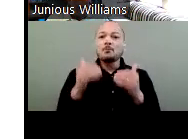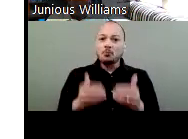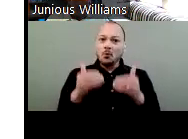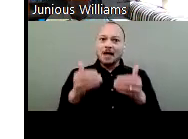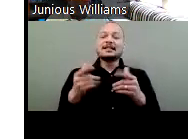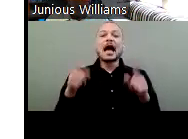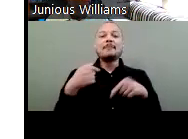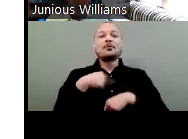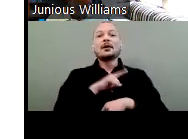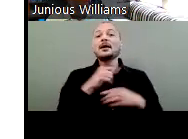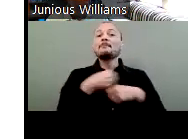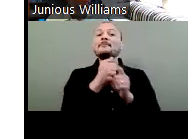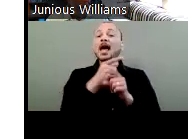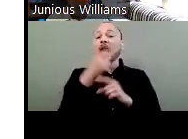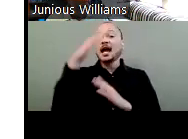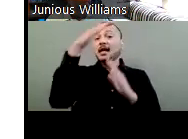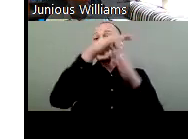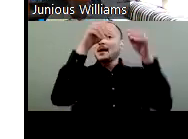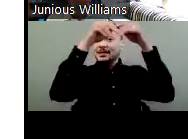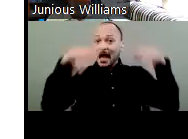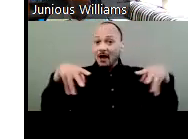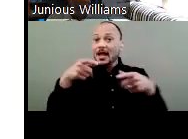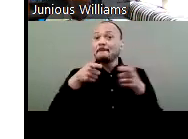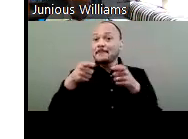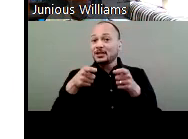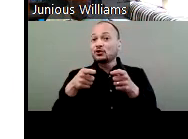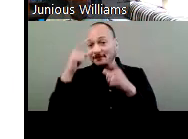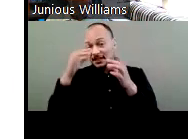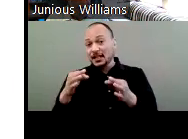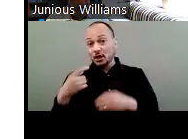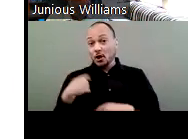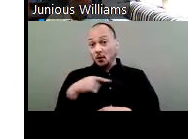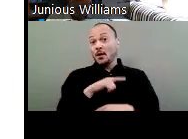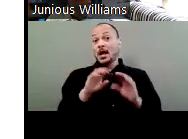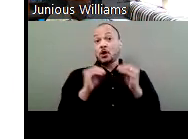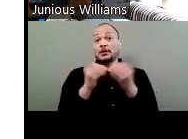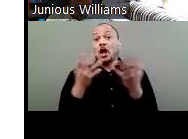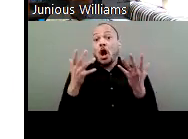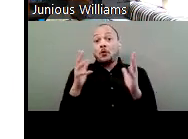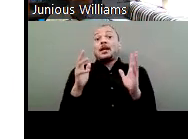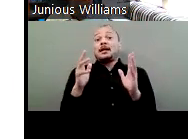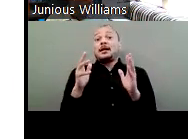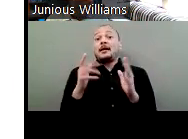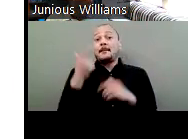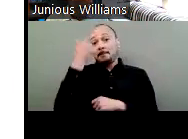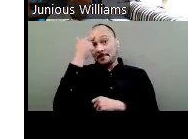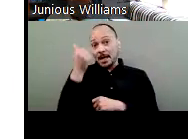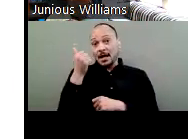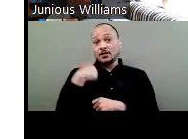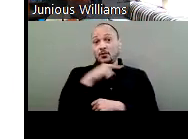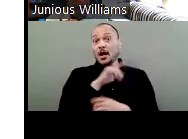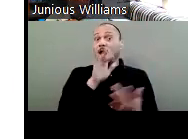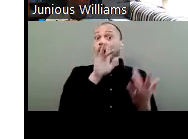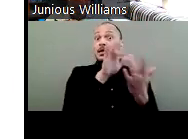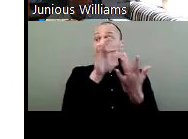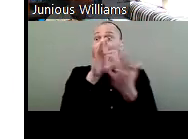make top-down administrative decisions, when we as organizations already, because we're in contact with